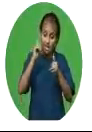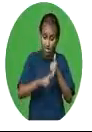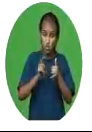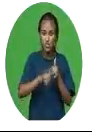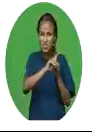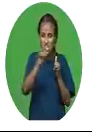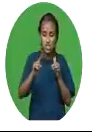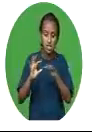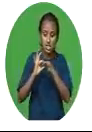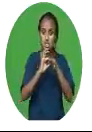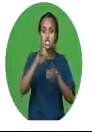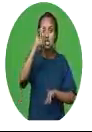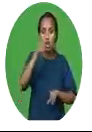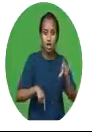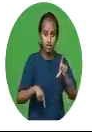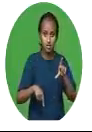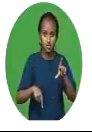each intersection lines.